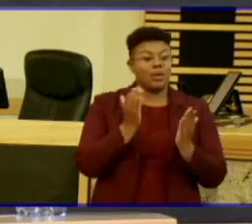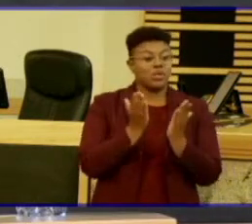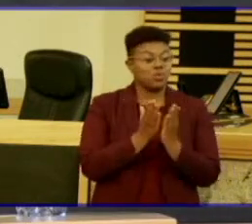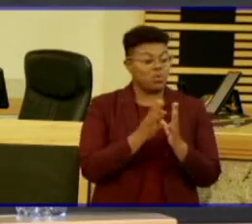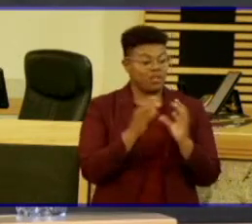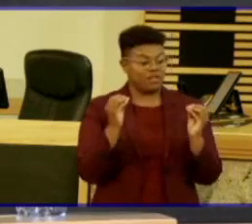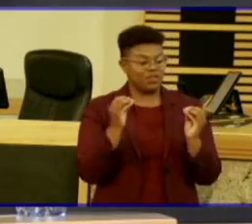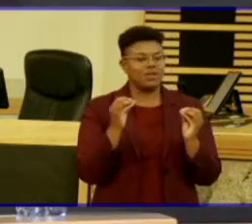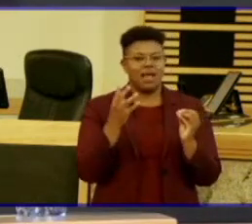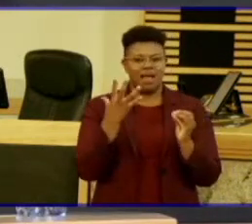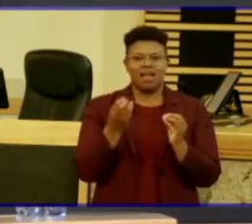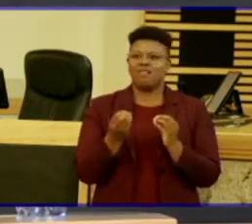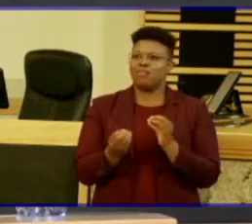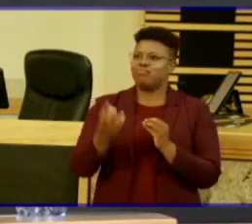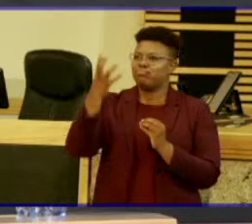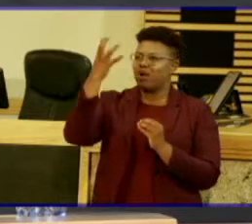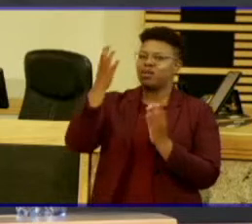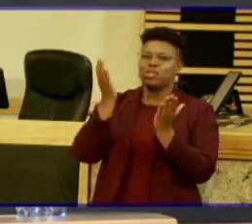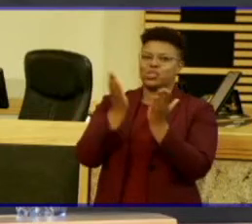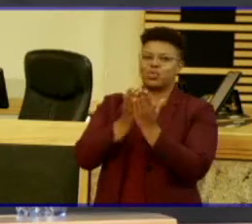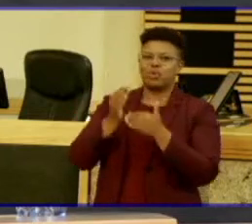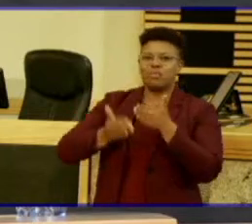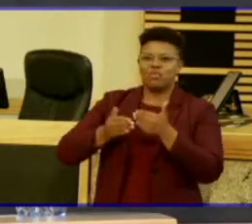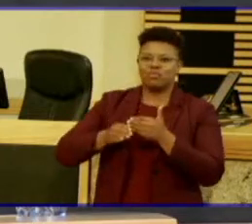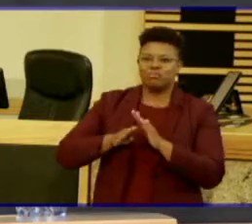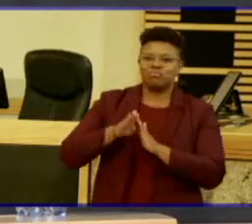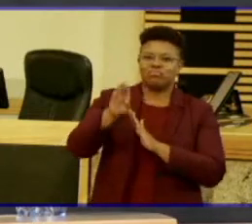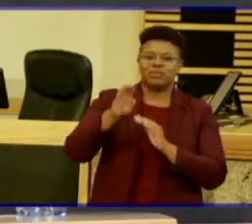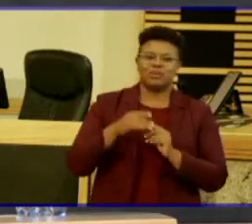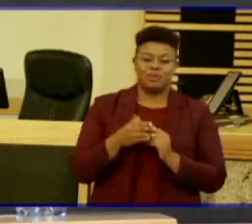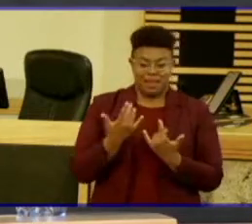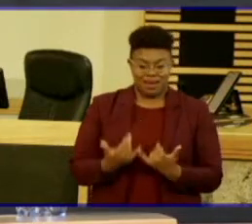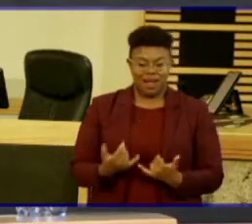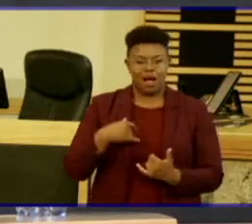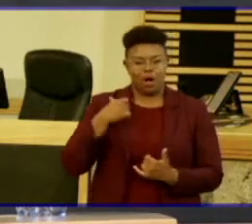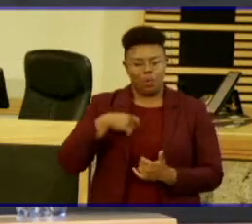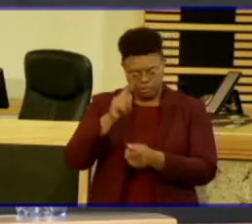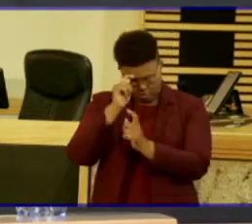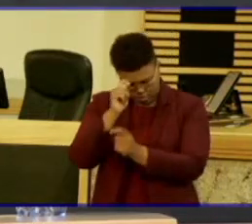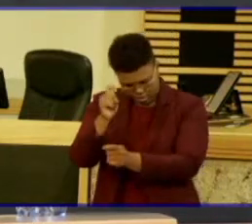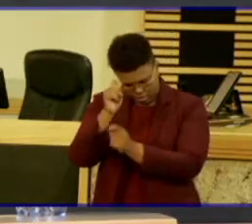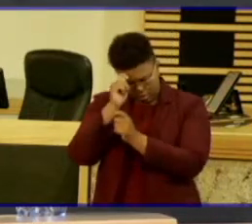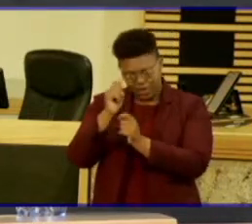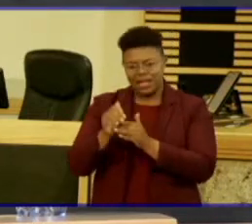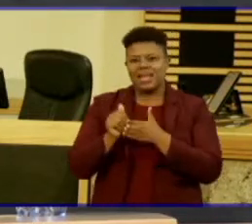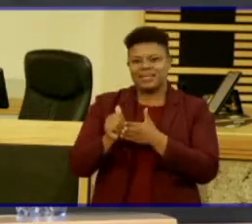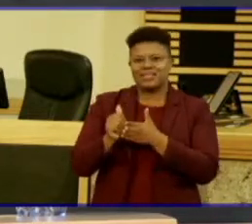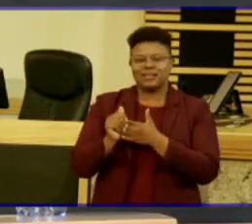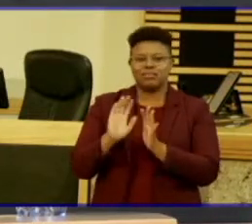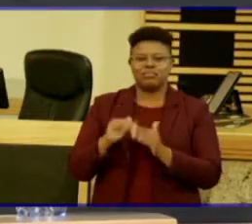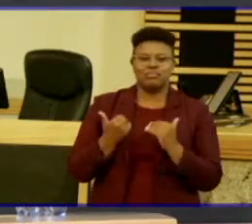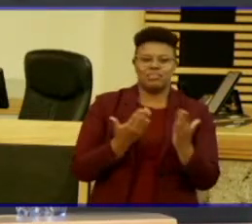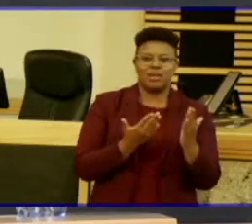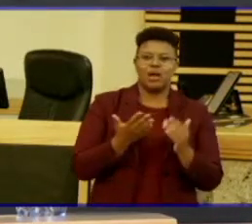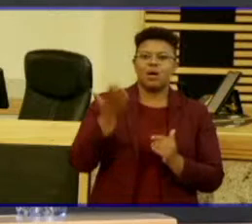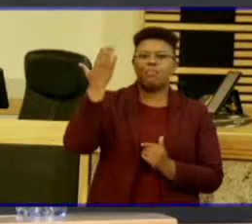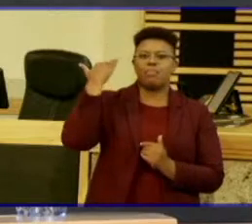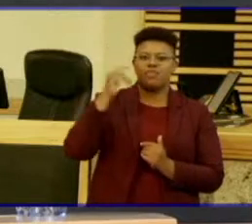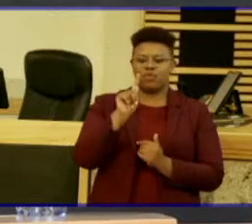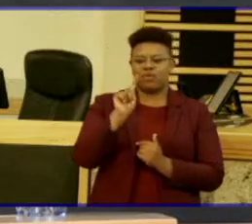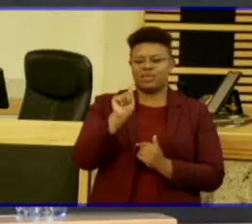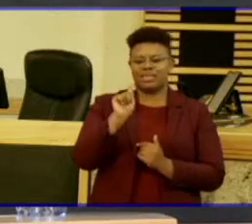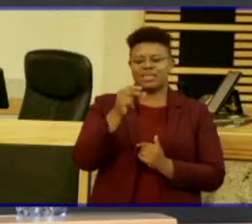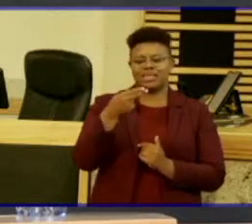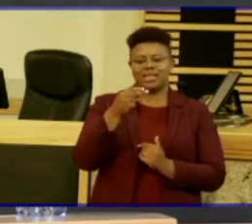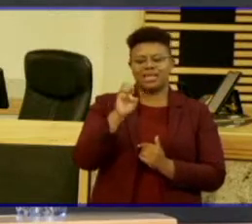brighter future moving forward. In this point, I would like to acknowledge the leadership provided by the late Temba